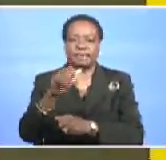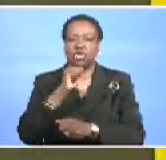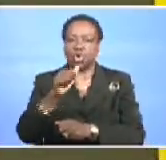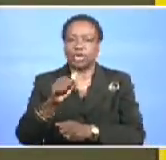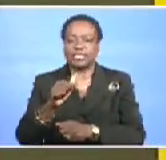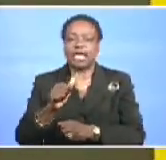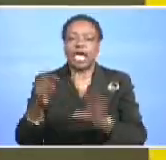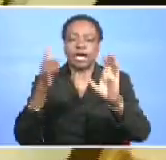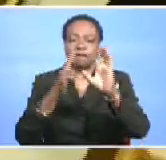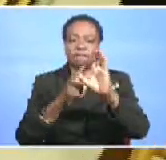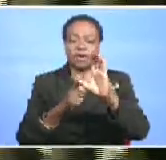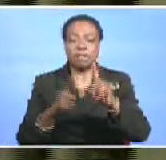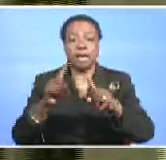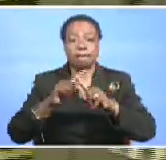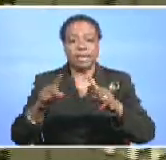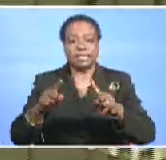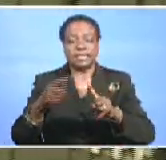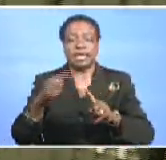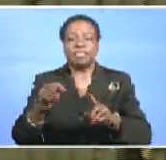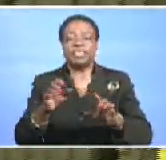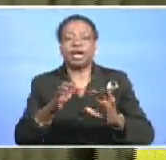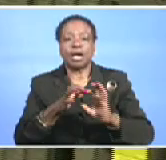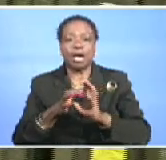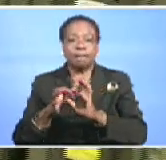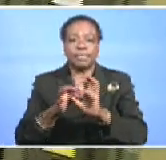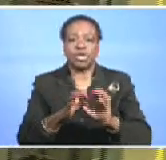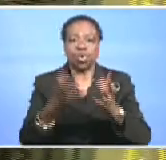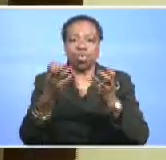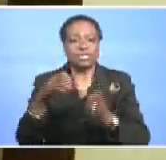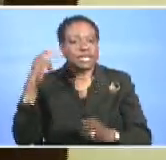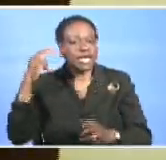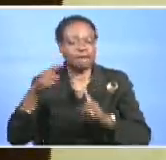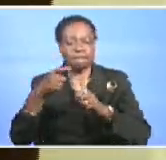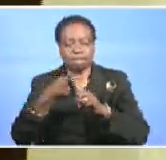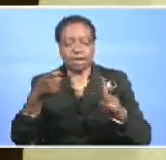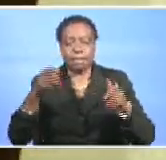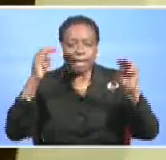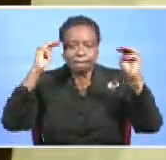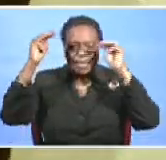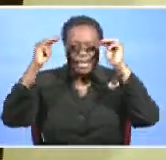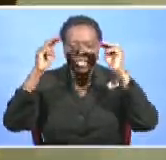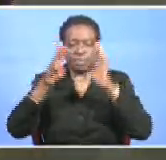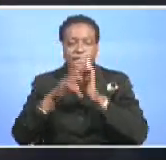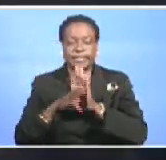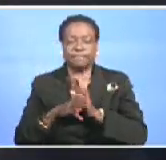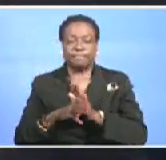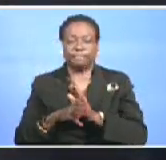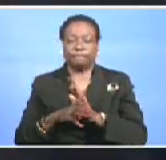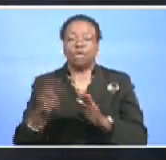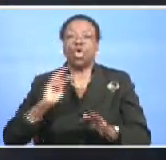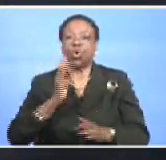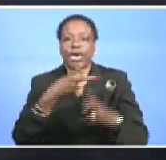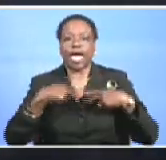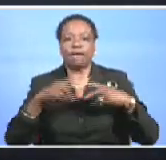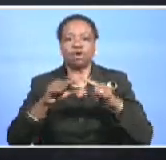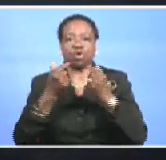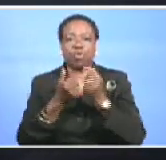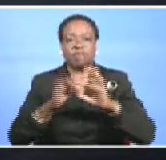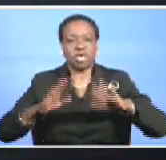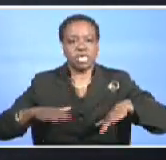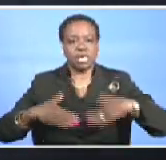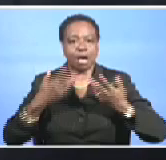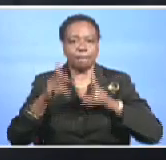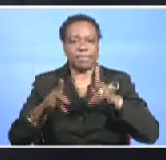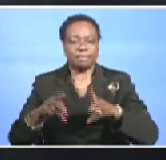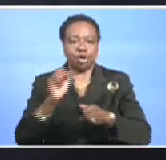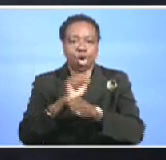in the meantime, the company wants to hear from management. We have a cadre of young persons employed